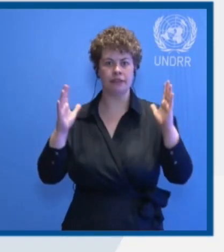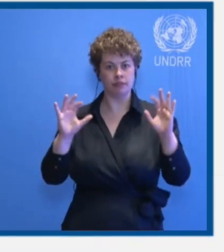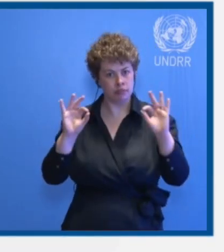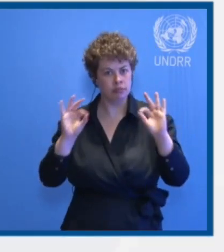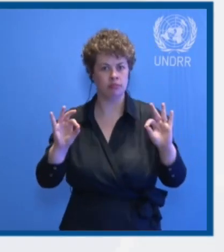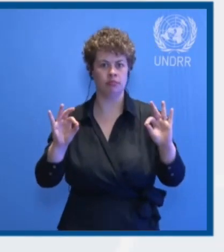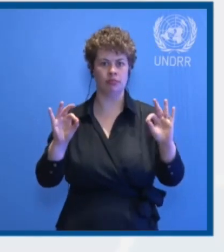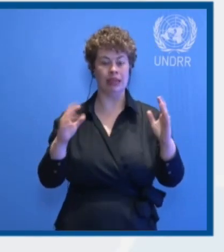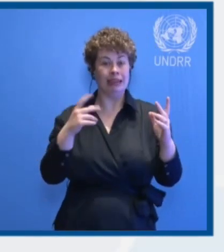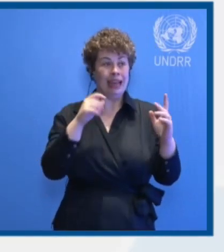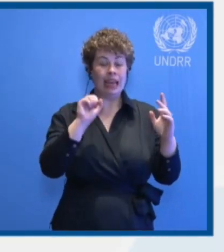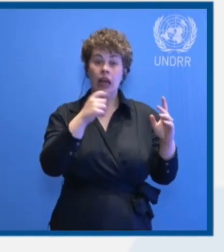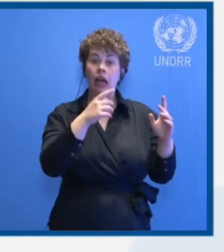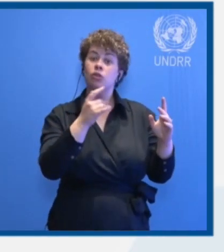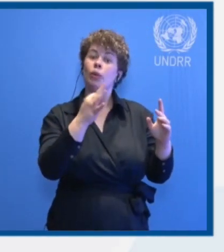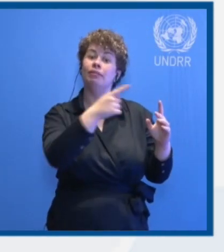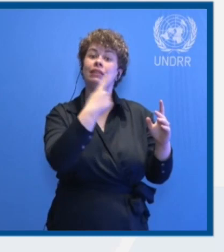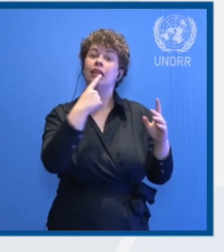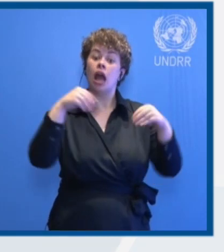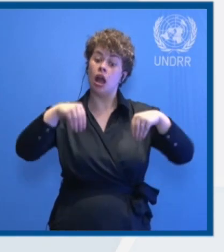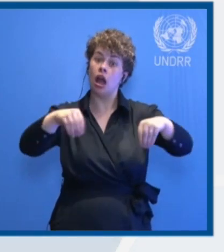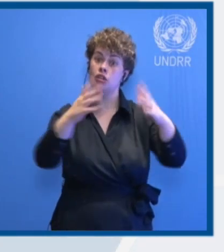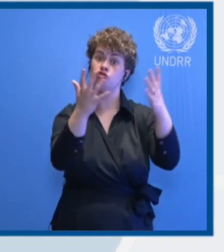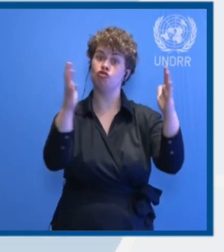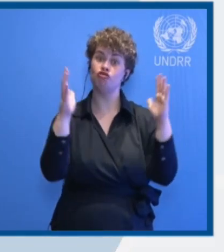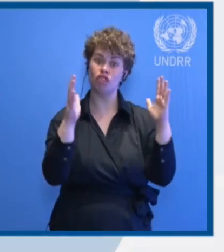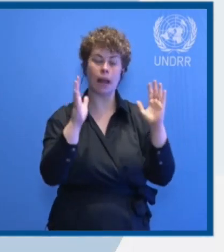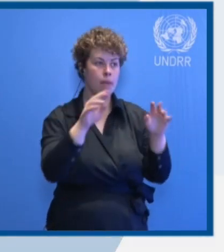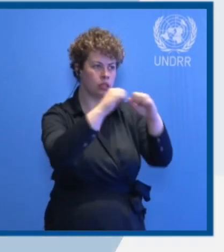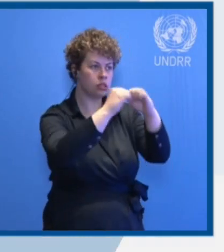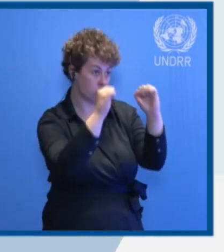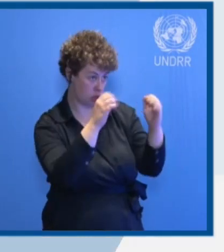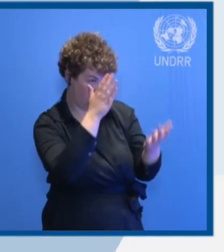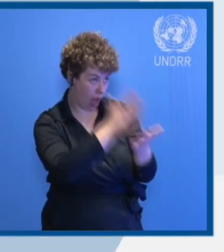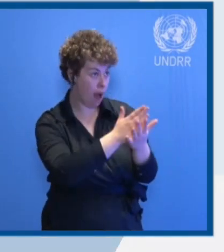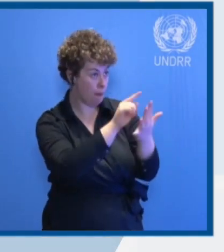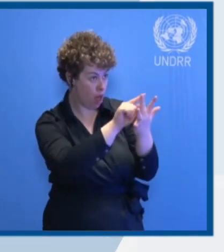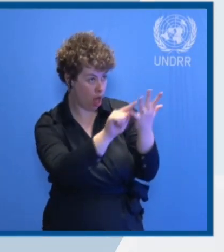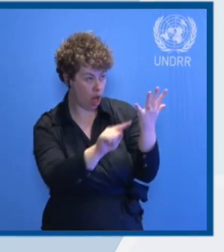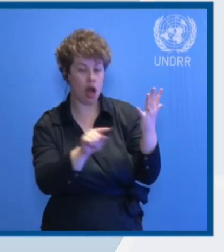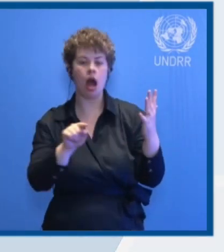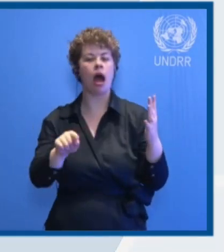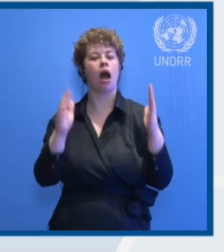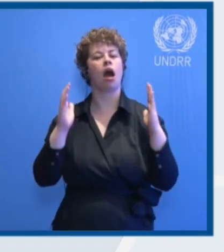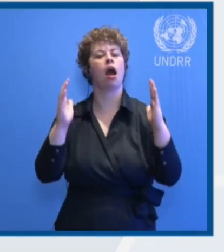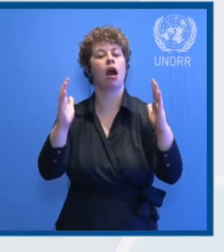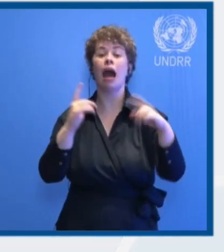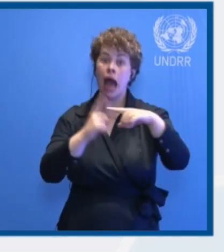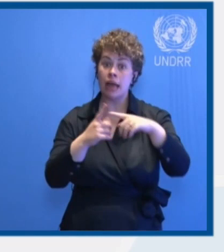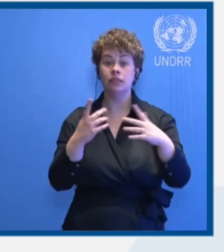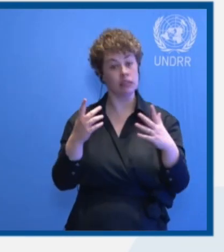these investments can bring. And nature-based solutions are on average 50%